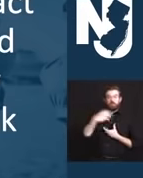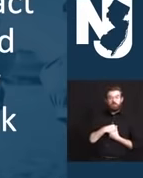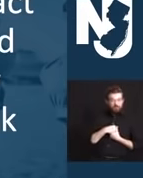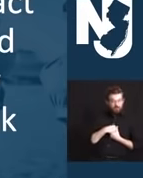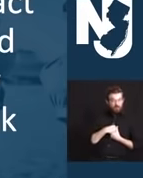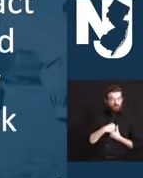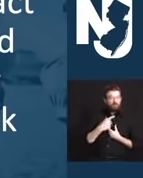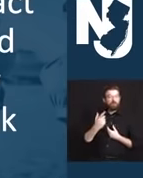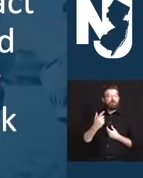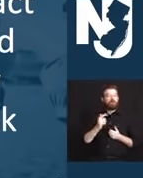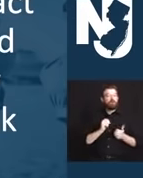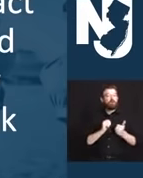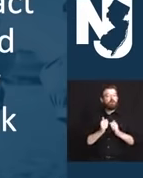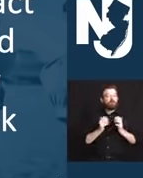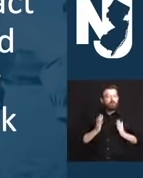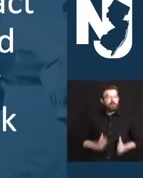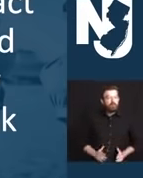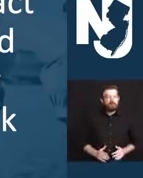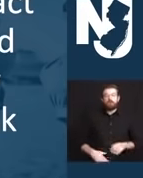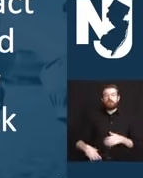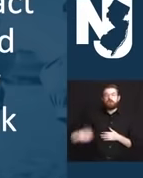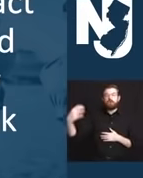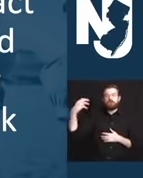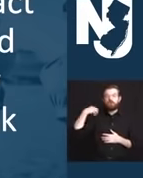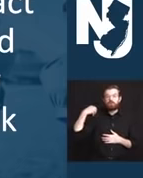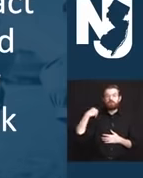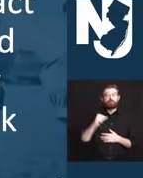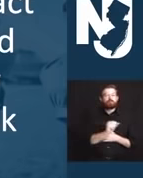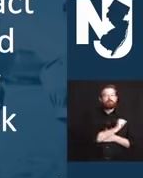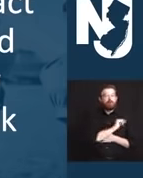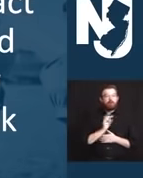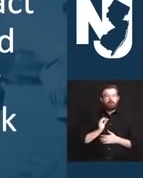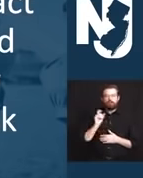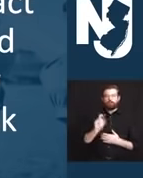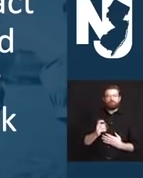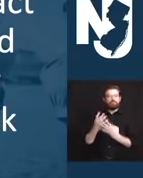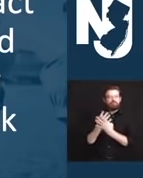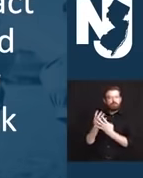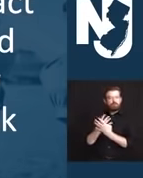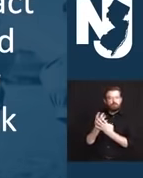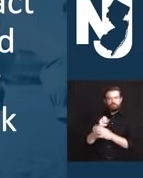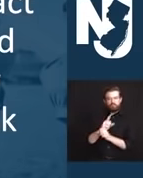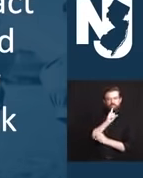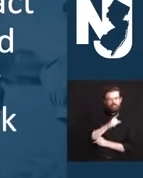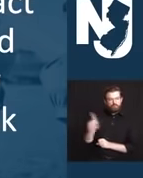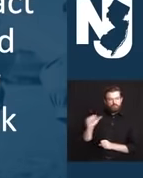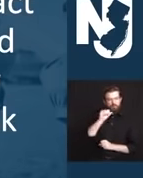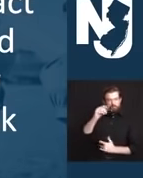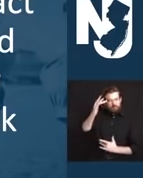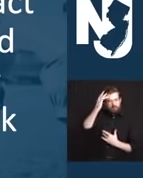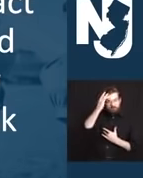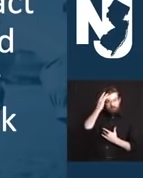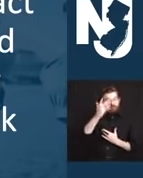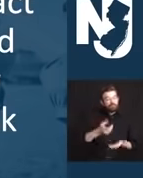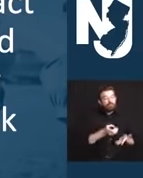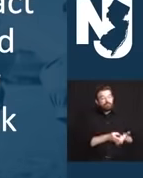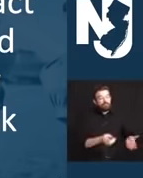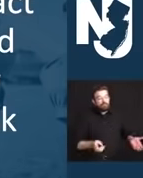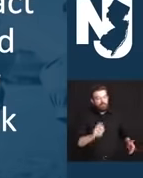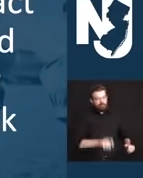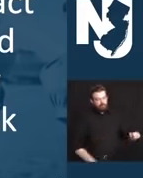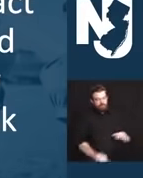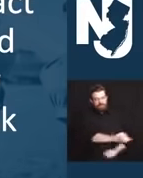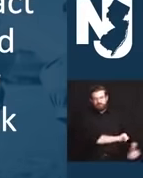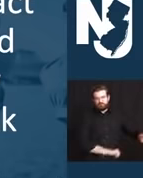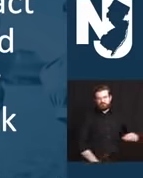sharing, and strong requirements for disinfecting and sanitizing equipment. And any sports under the oversight of